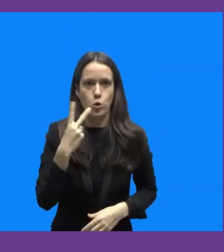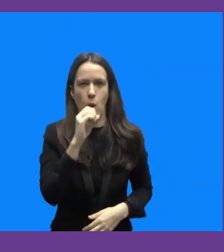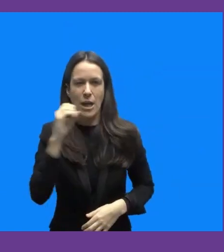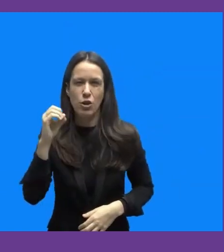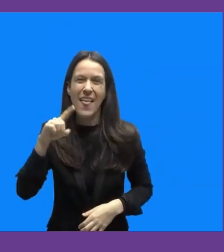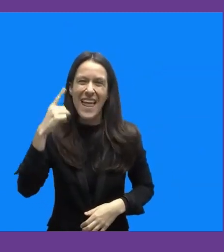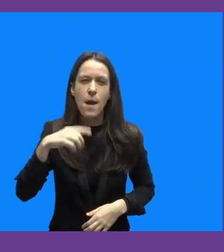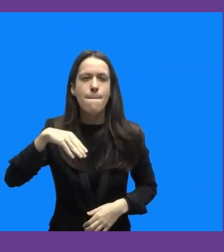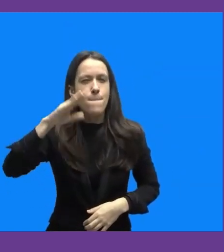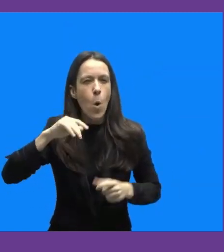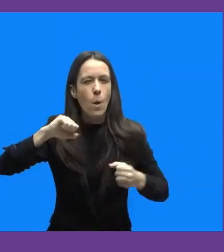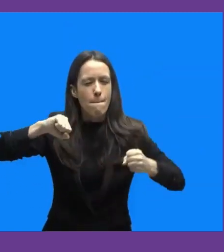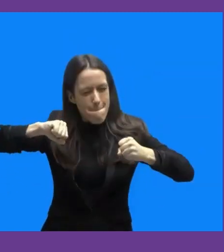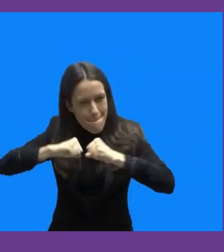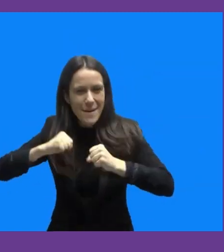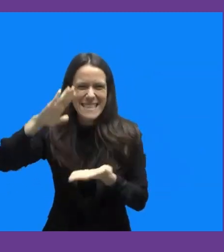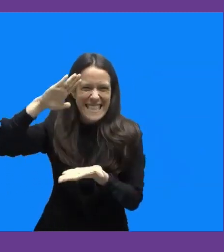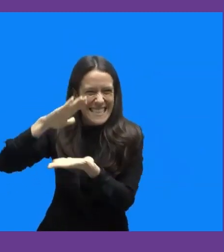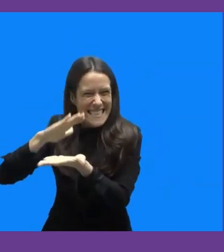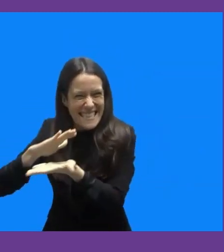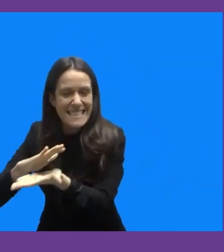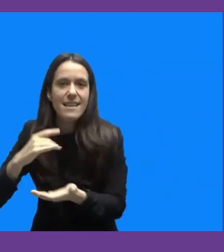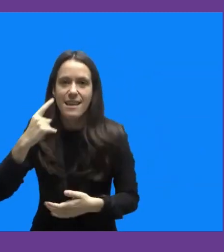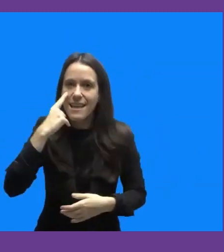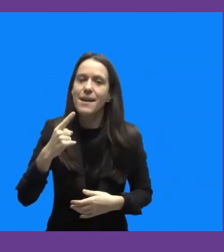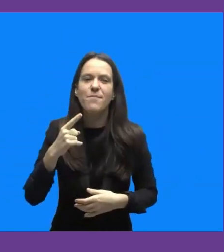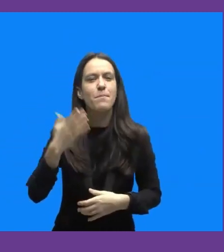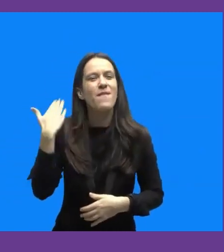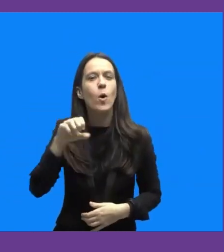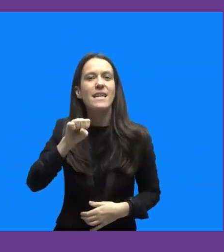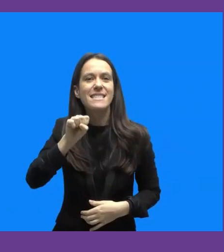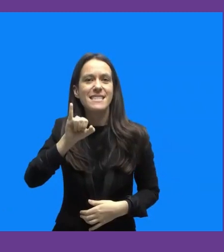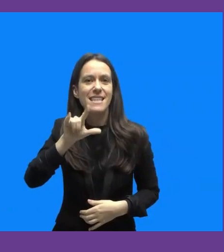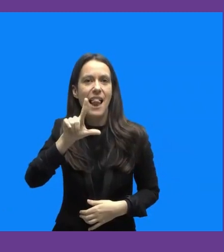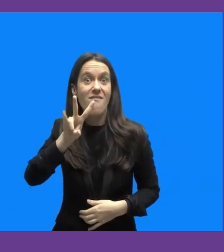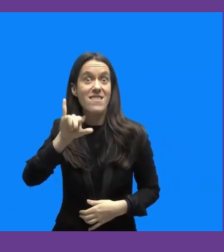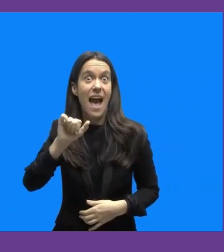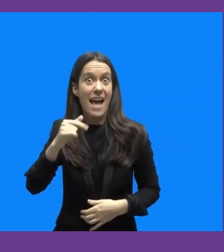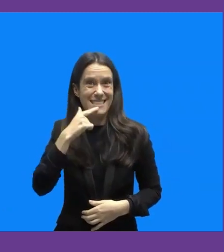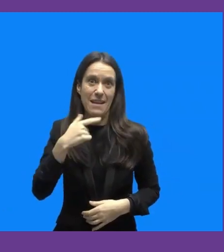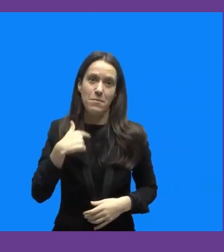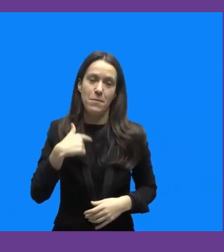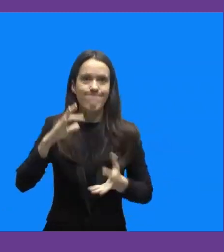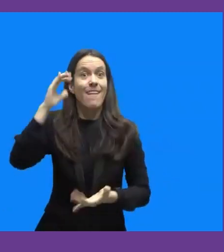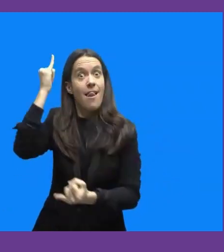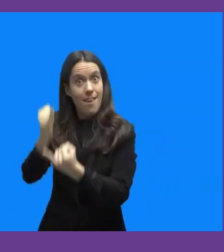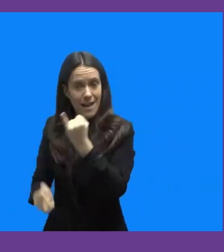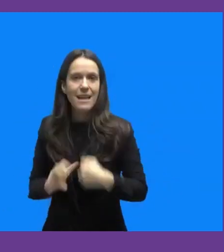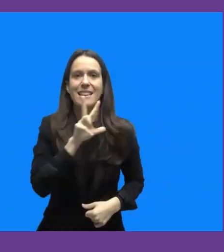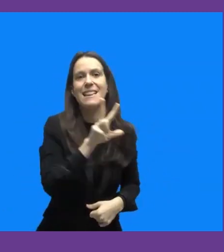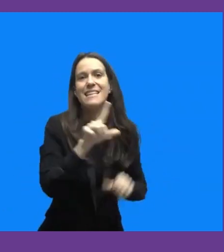a little more, and we got this to this, as Sylvia mentioned, this 37 indicators.